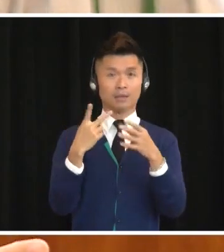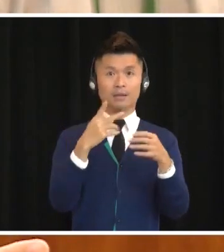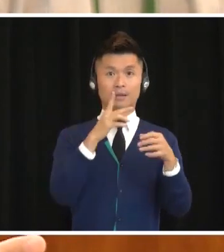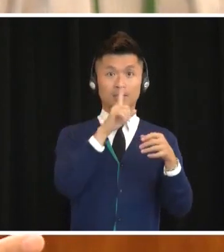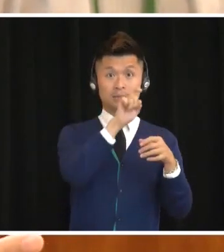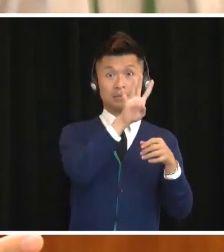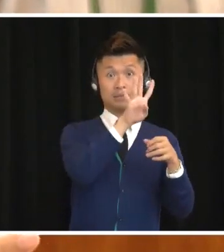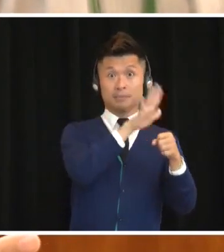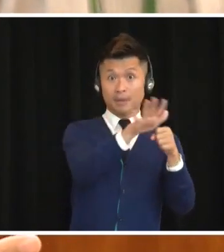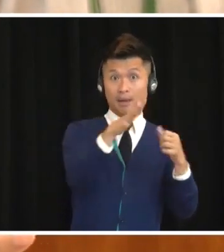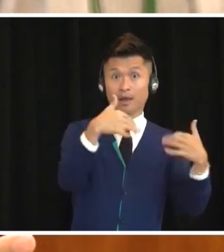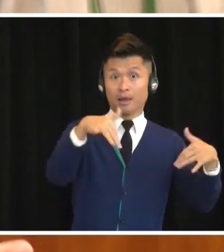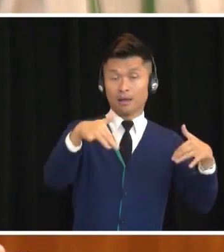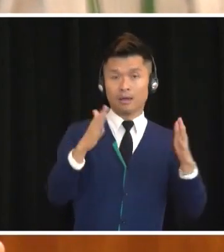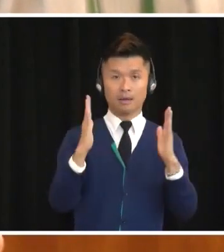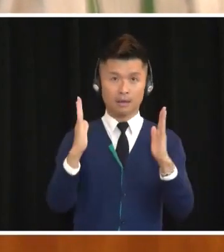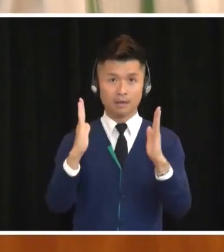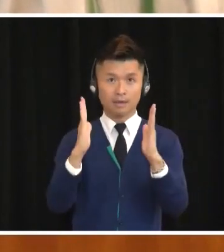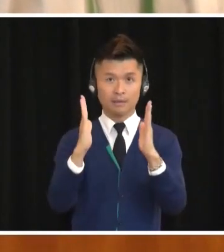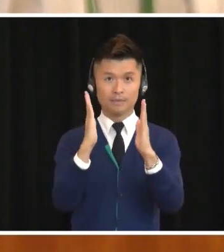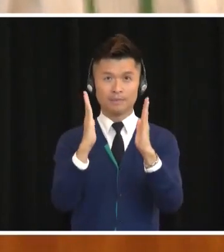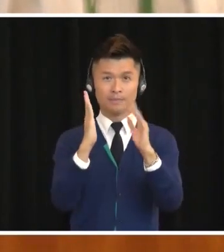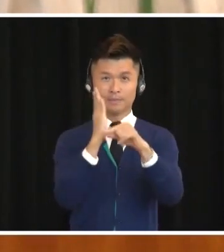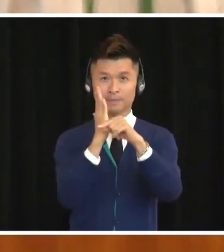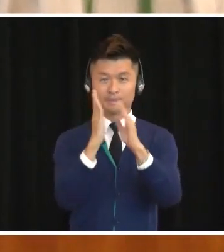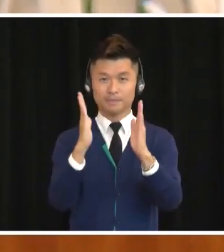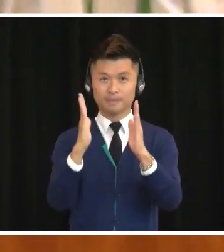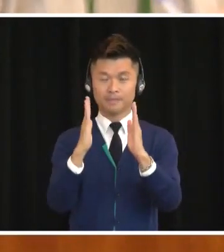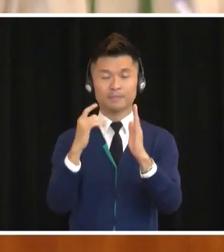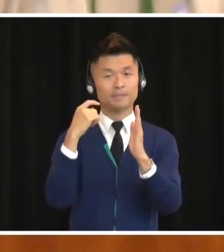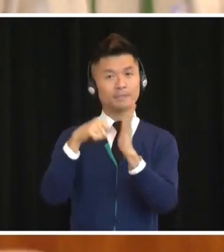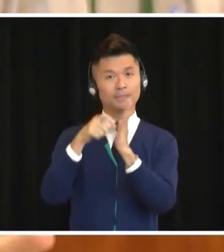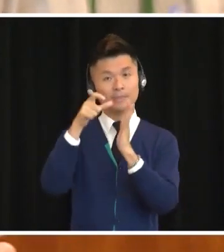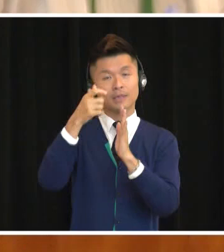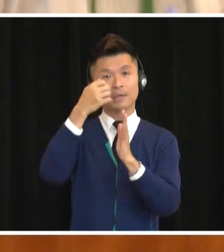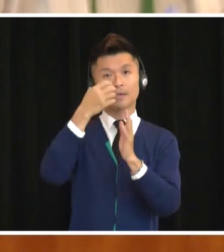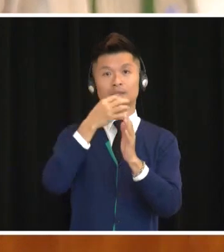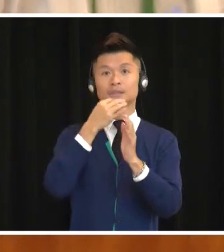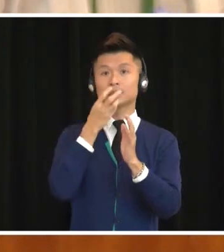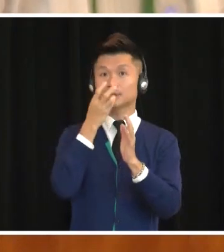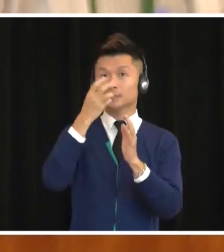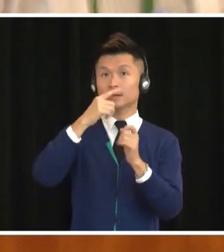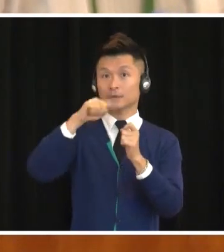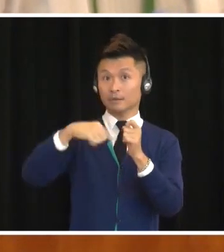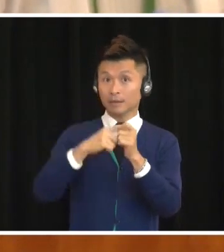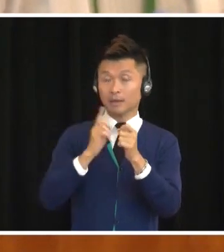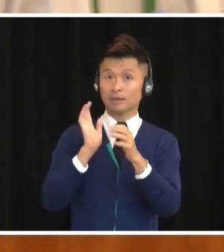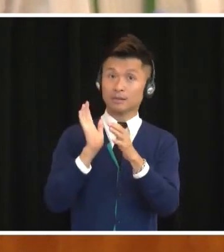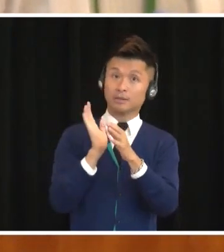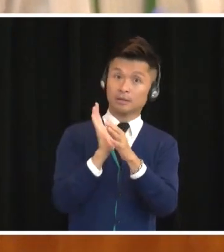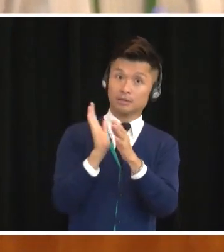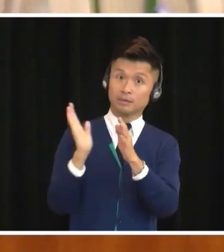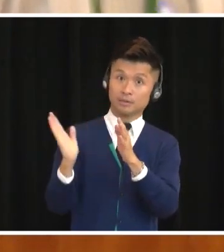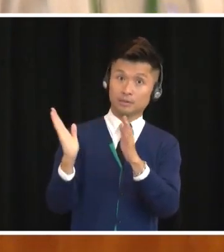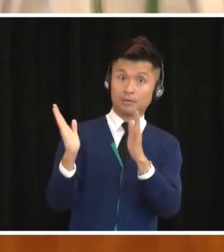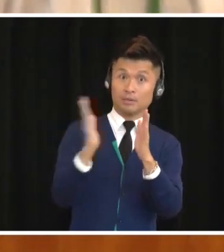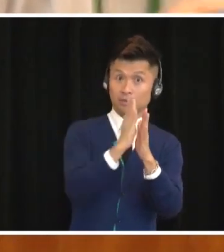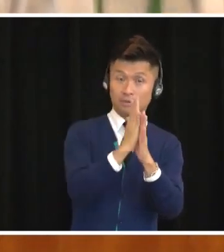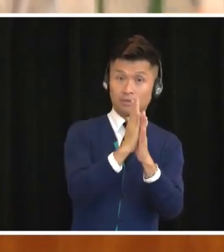12-year-old, 13-year-old, they are defined as post-teens.